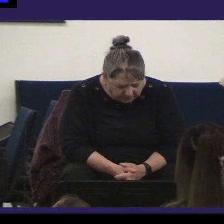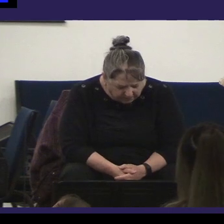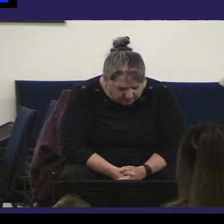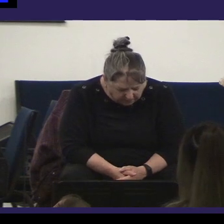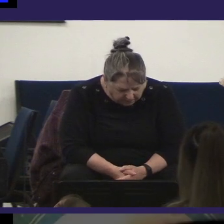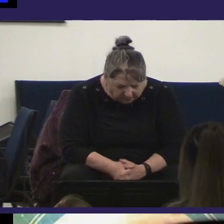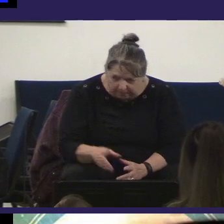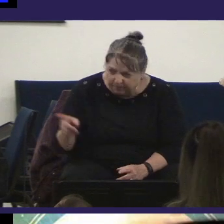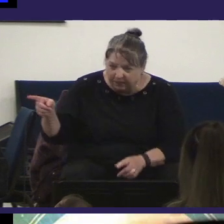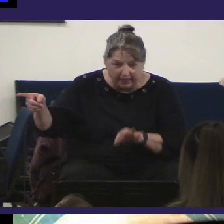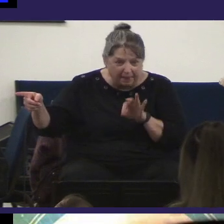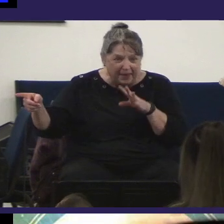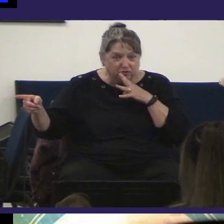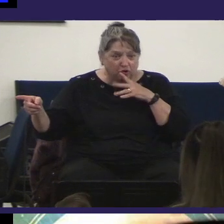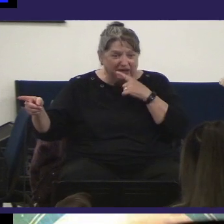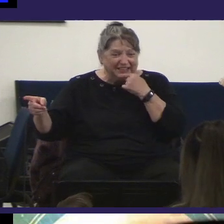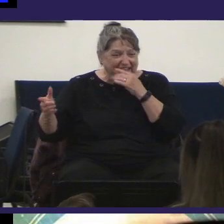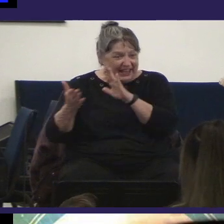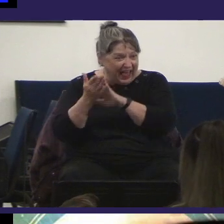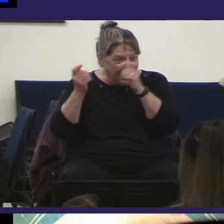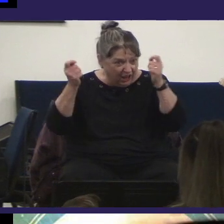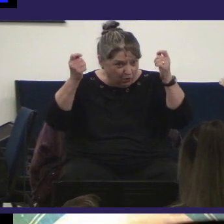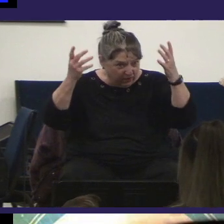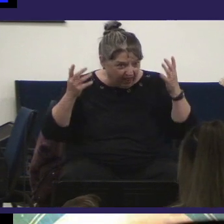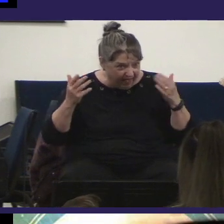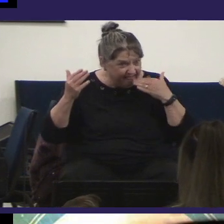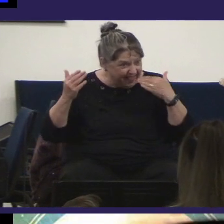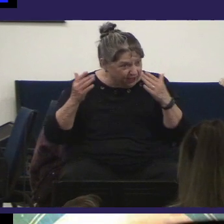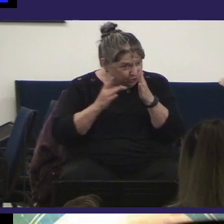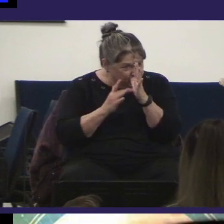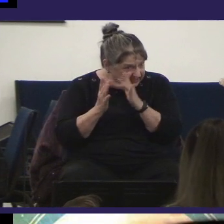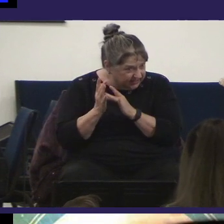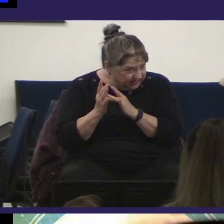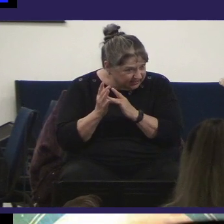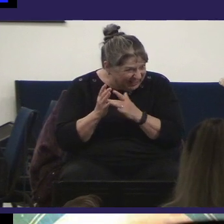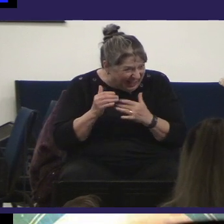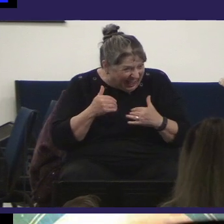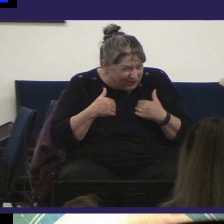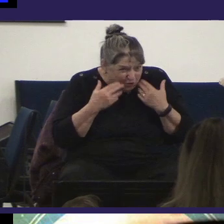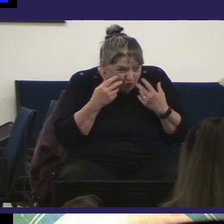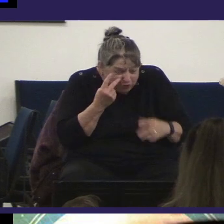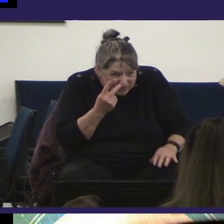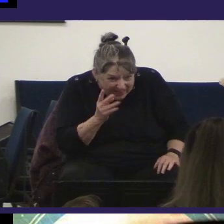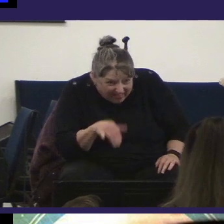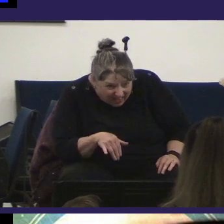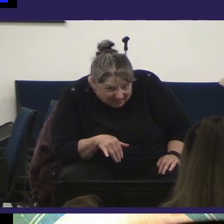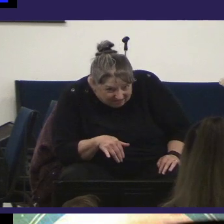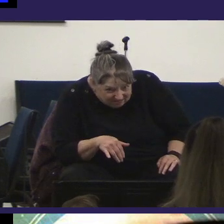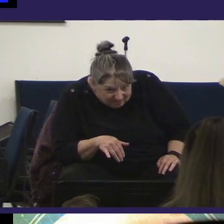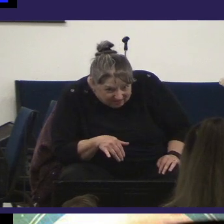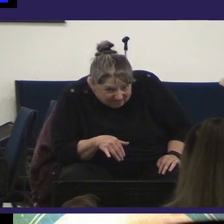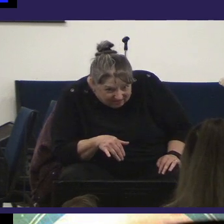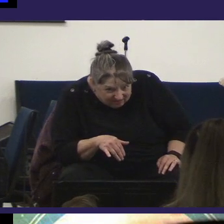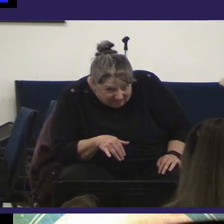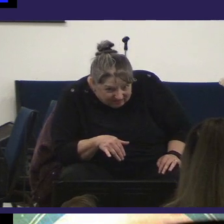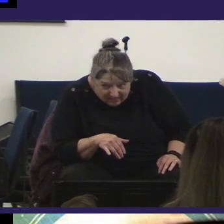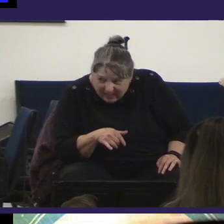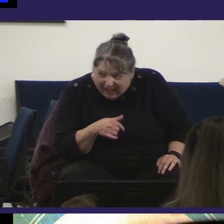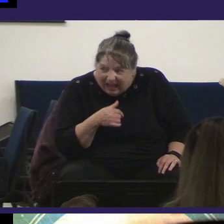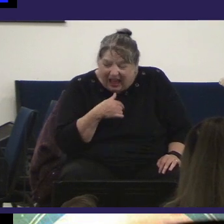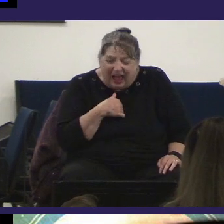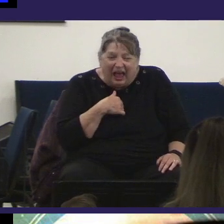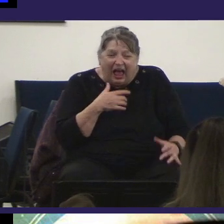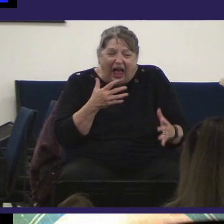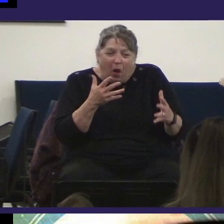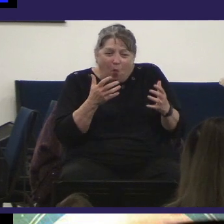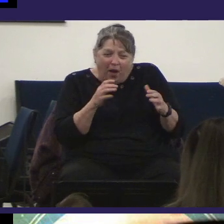Oh. Hallelujah. Thank you, Jesus. Yeah, I don't know if you saw this twist there, but I was going to do this before